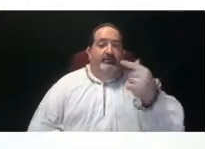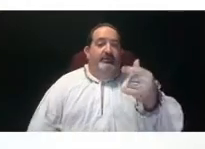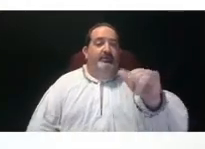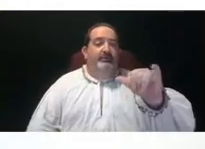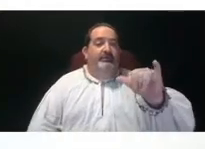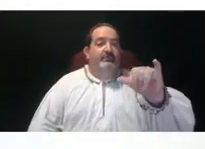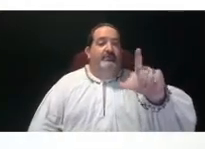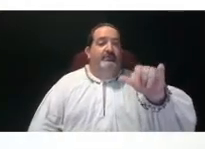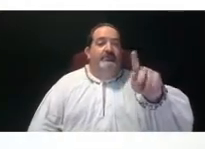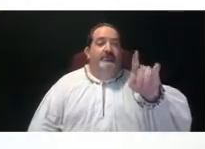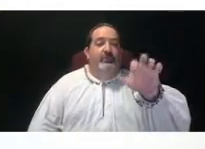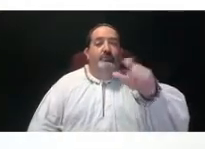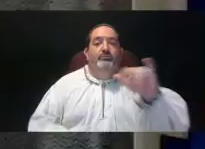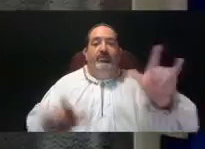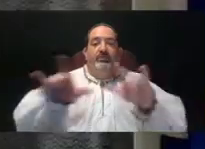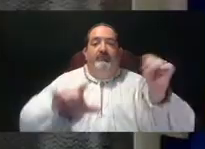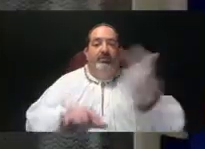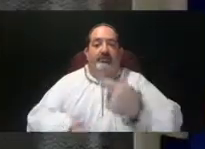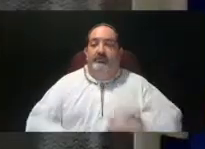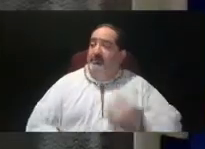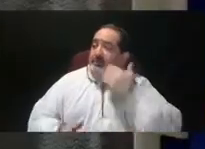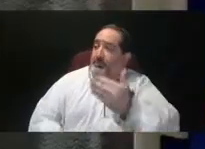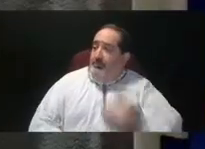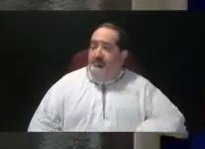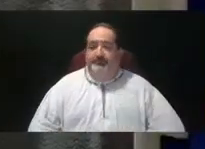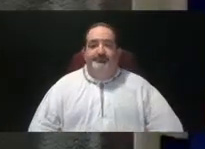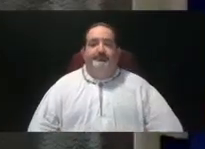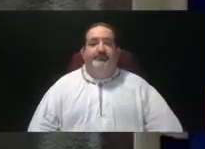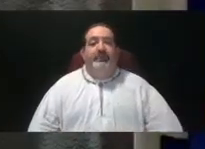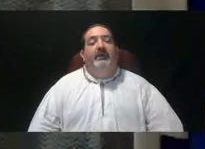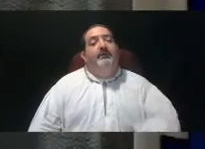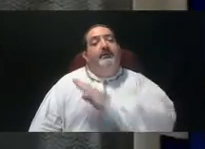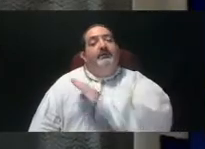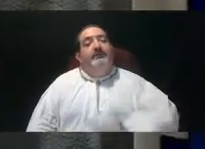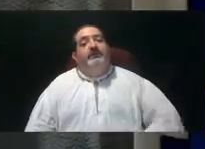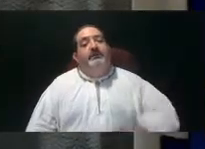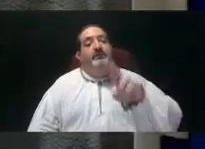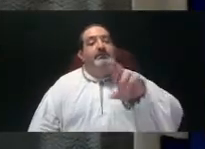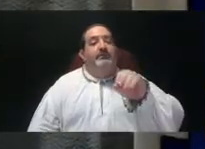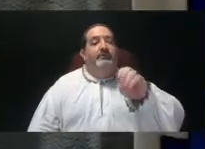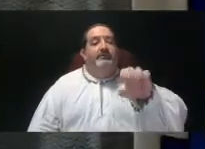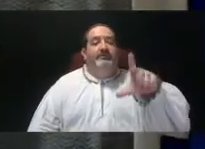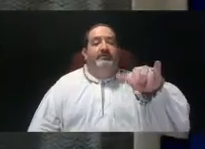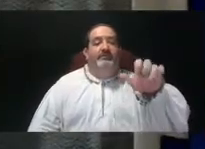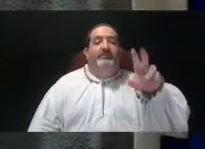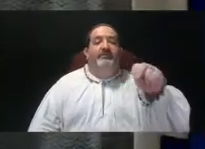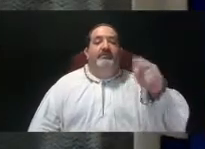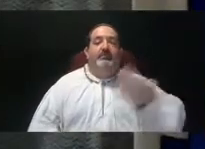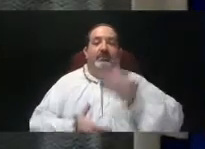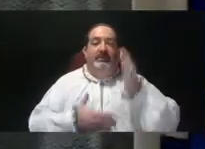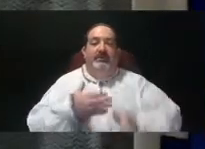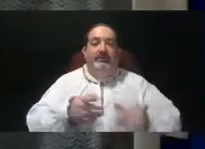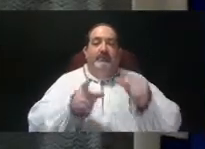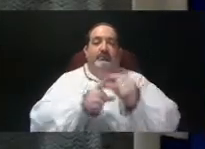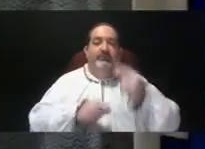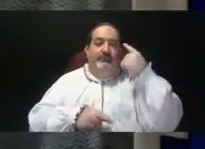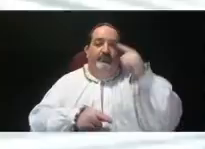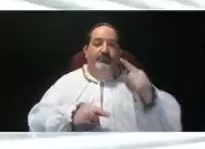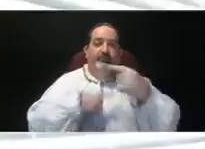all. Thank you. Your Excellency Rasheen, have you any parting words for the assembled